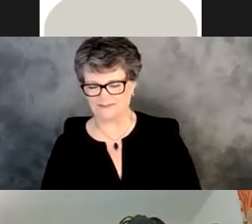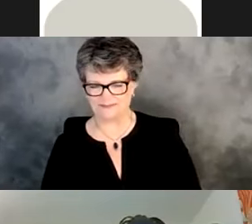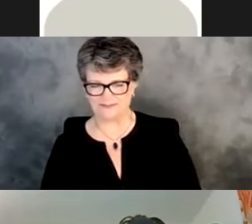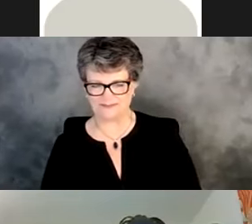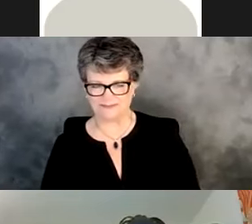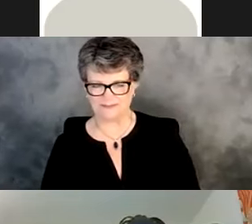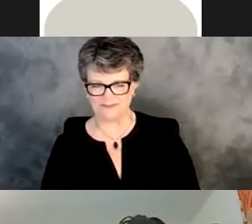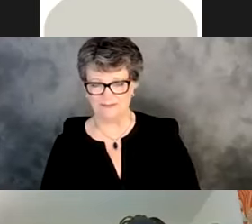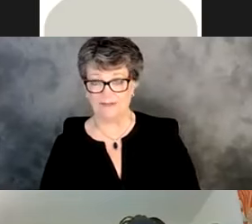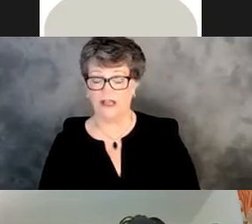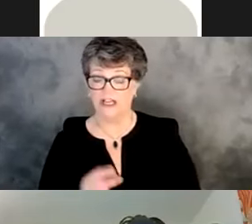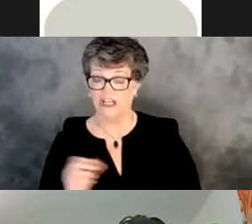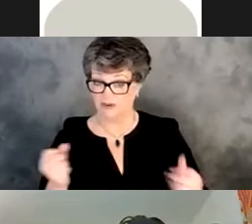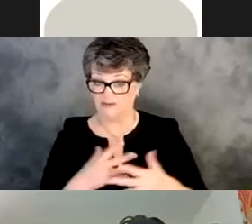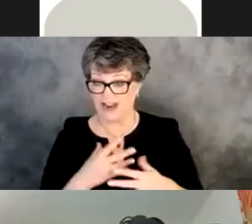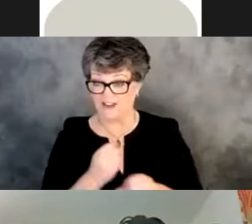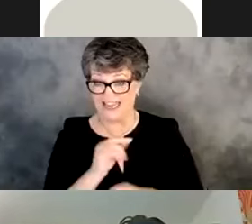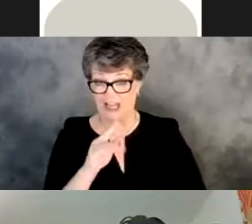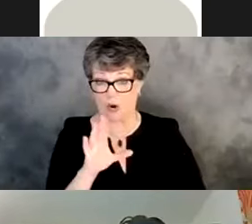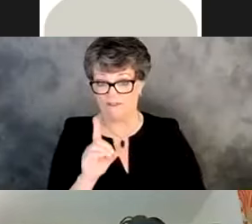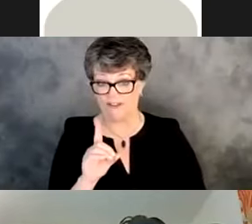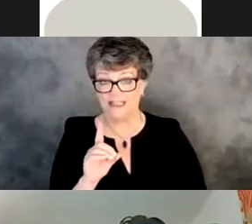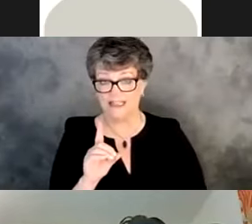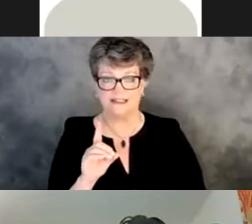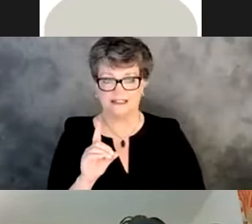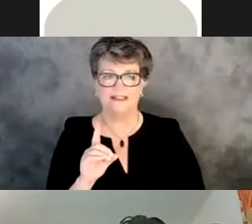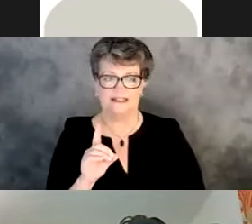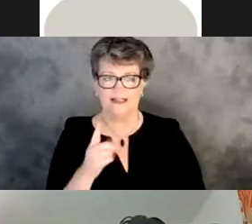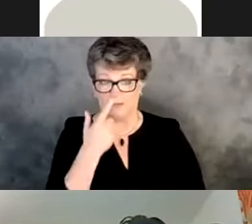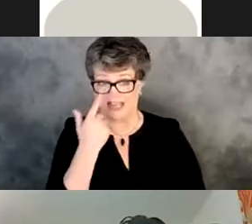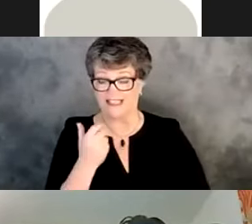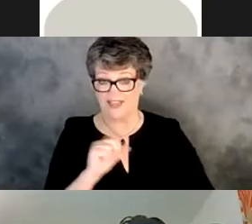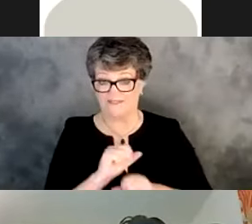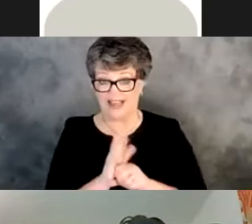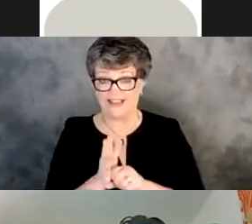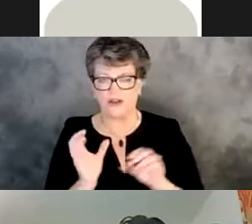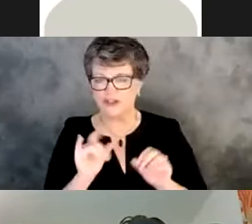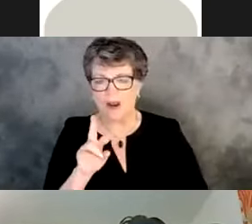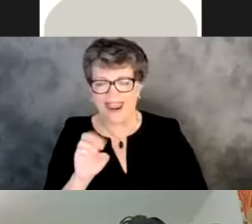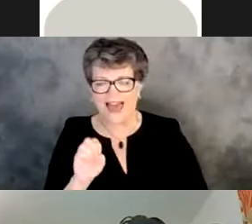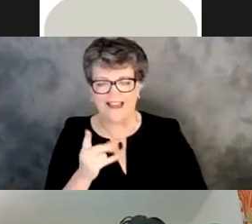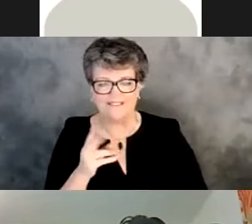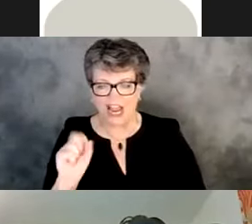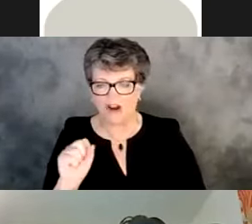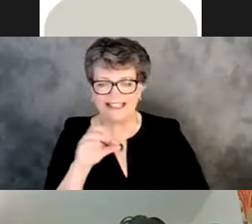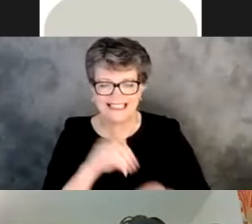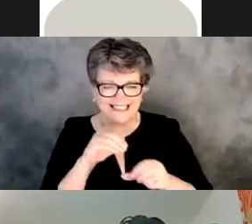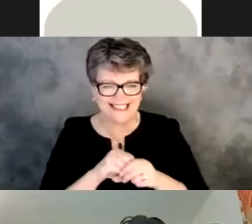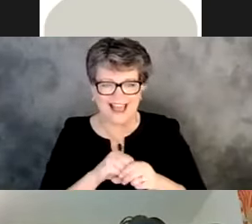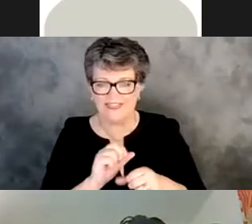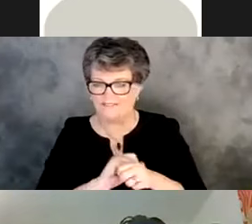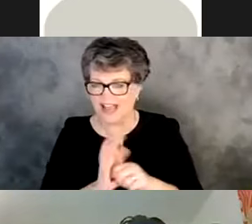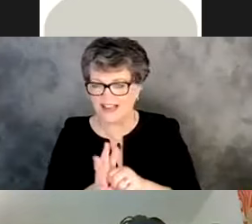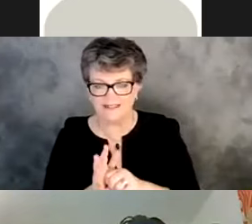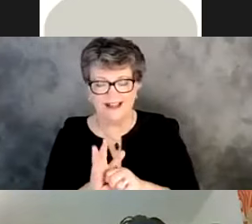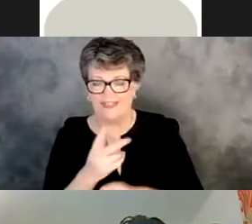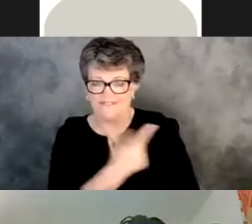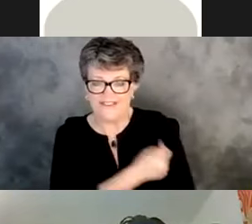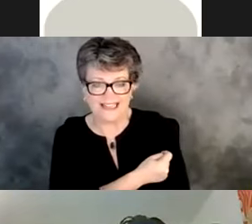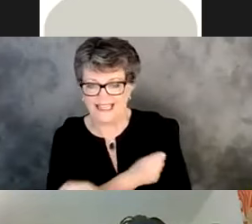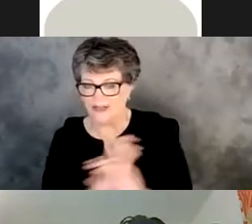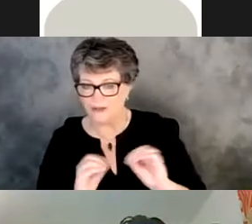So afraid of getting COVID from the vaccine, we talked about it before. There is no live virus in this vaccine. There's no way to get COVID from the